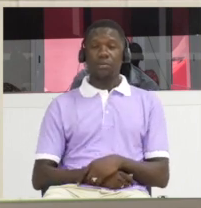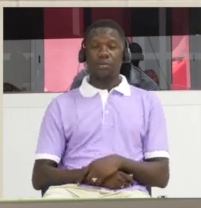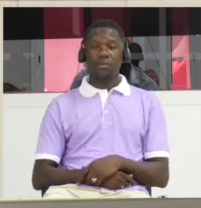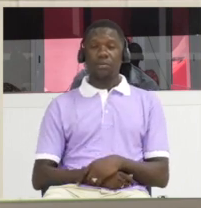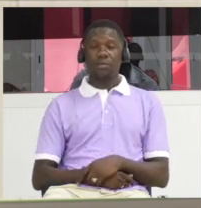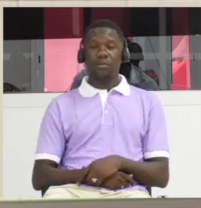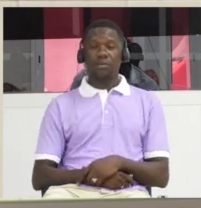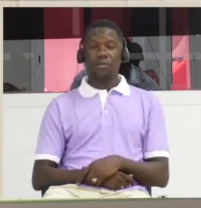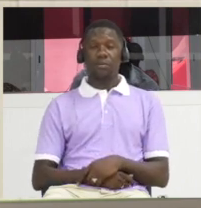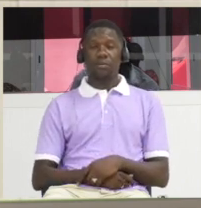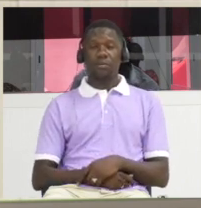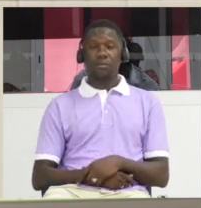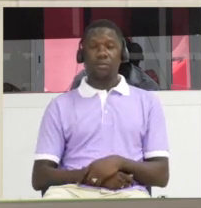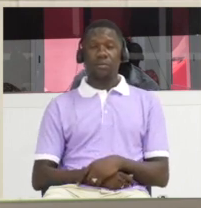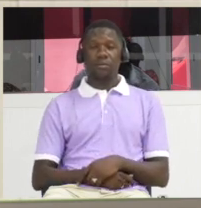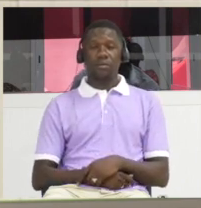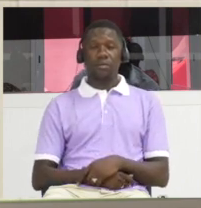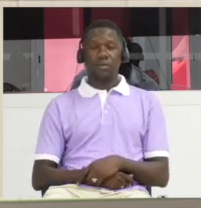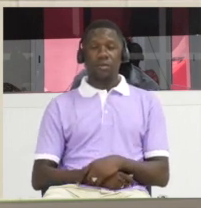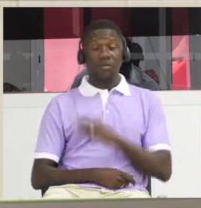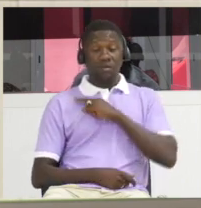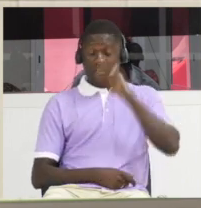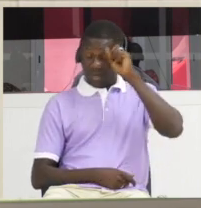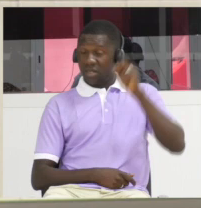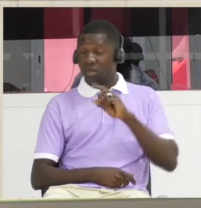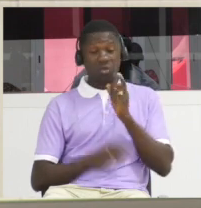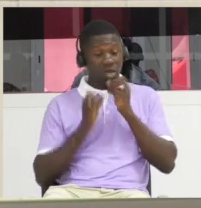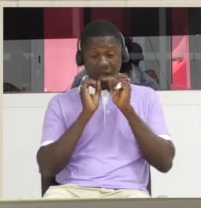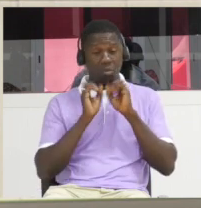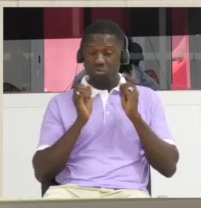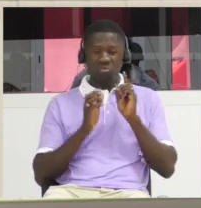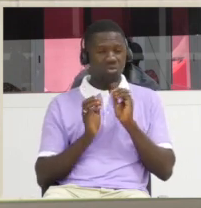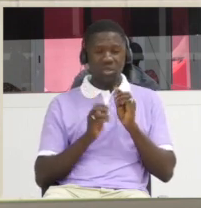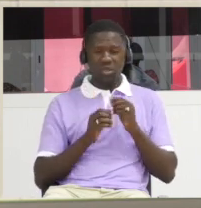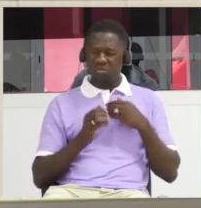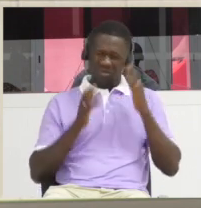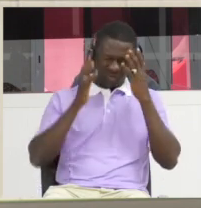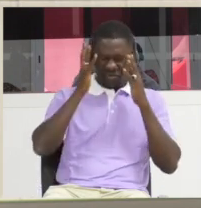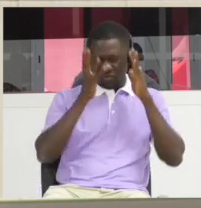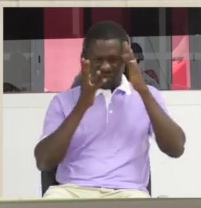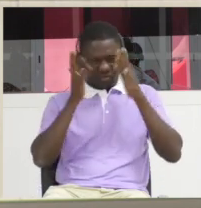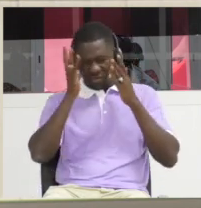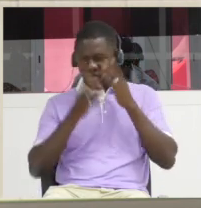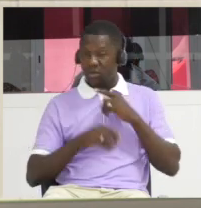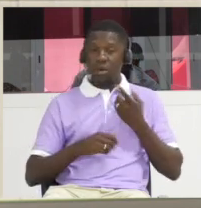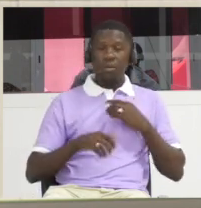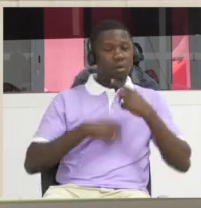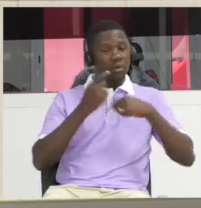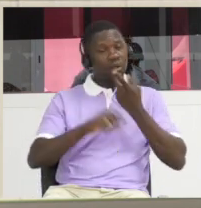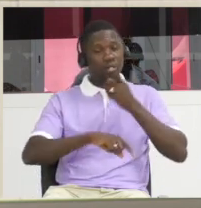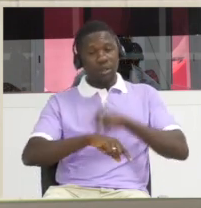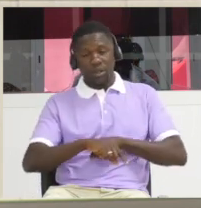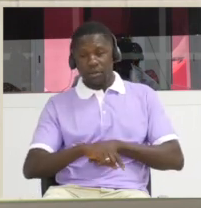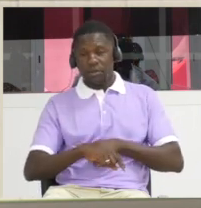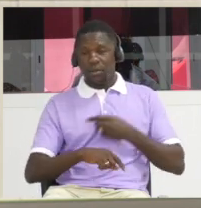Well, he didn't say much. He was in a state of confusion, and it was about that